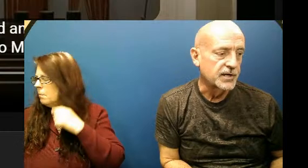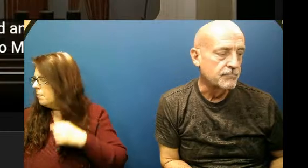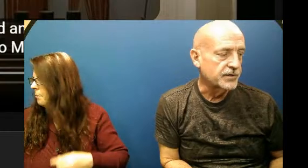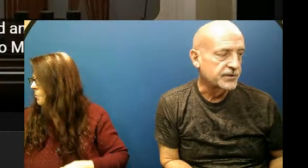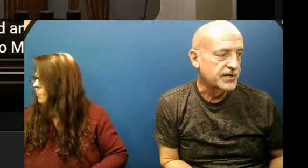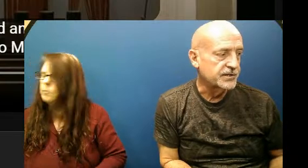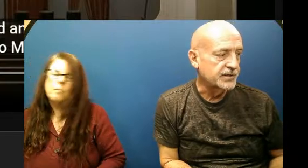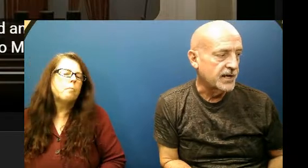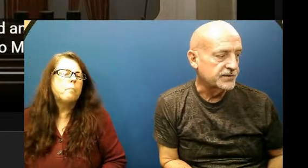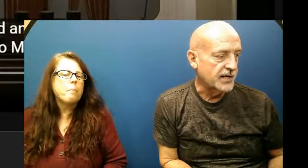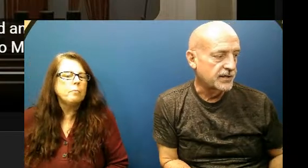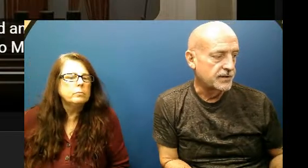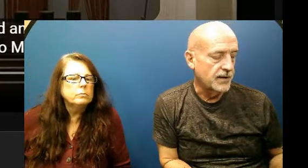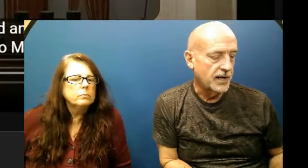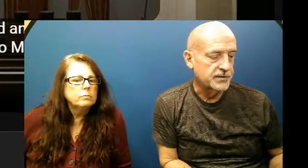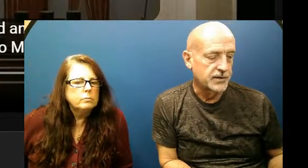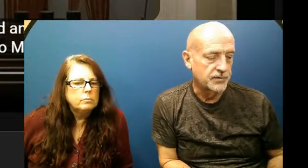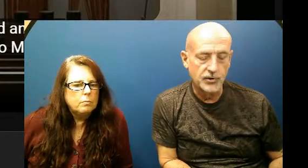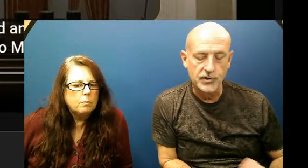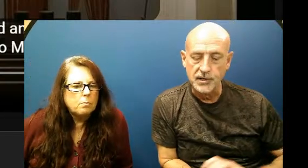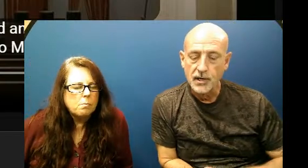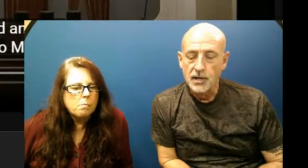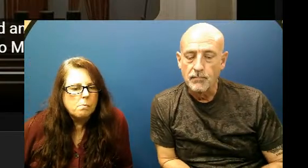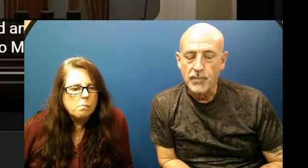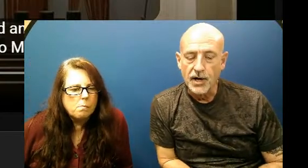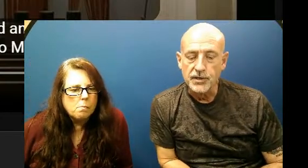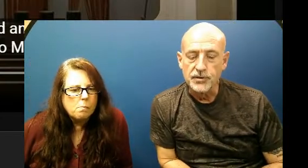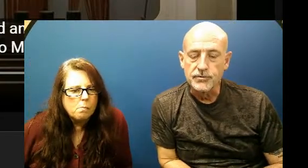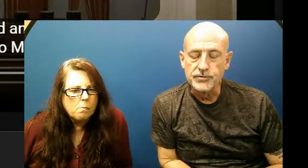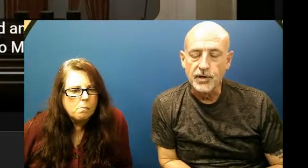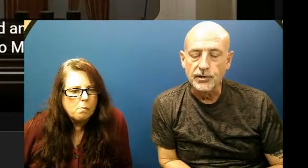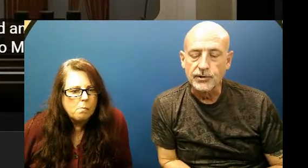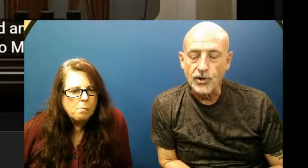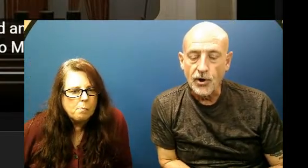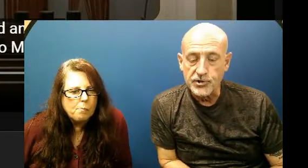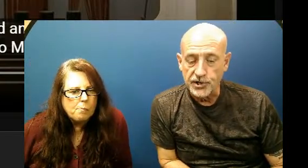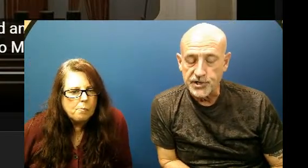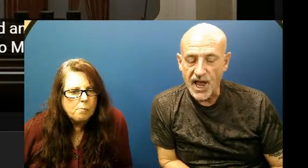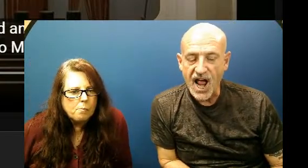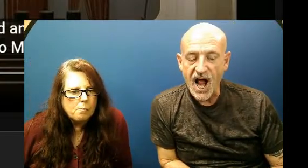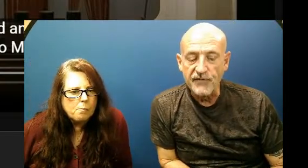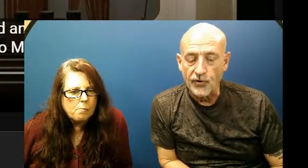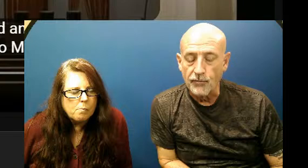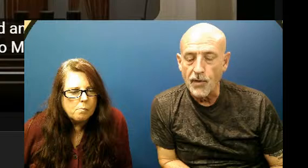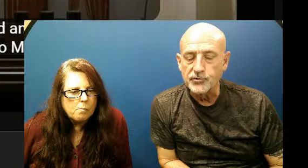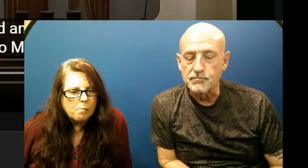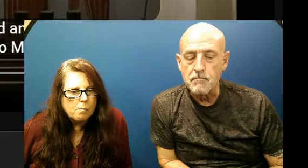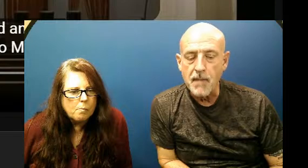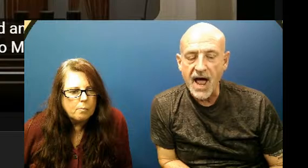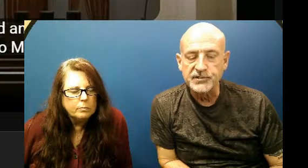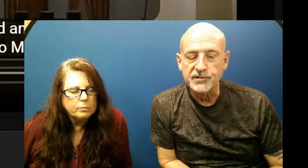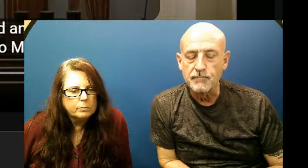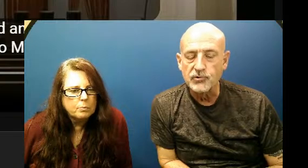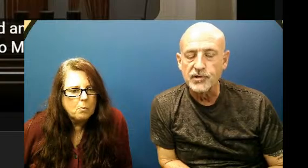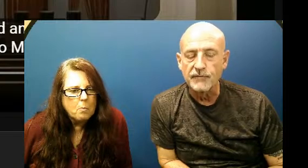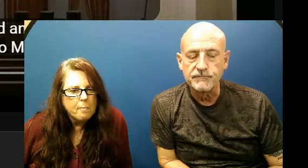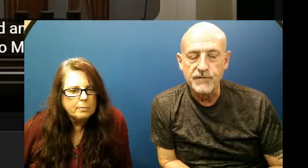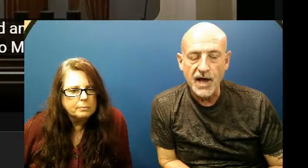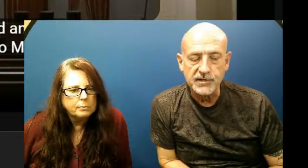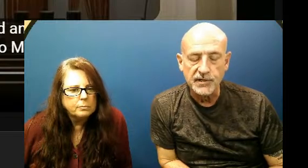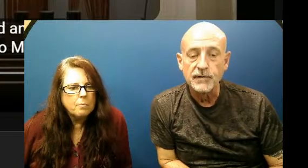it doesn't get much attention outside of the IT community, but the largest ever, most massive,